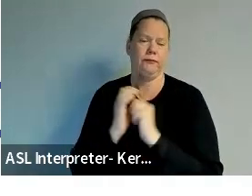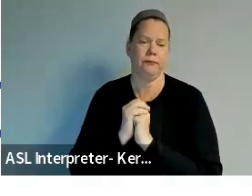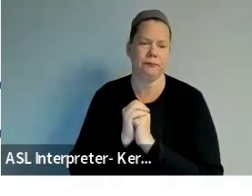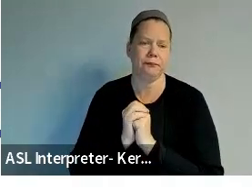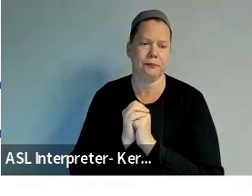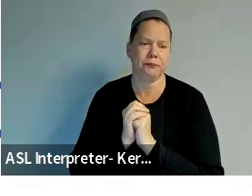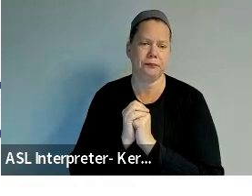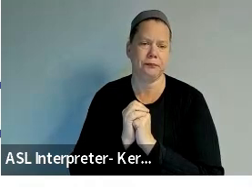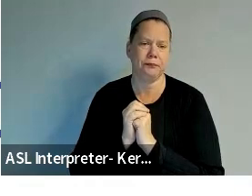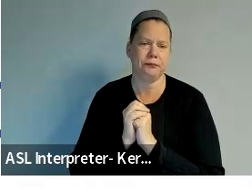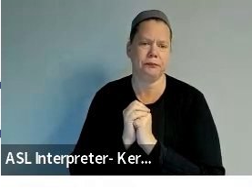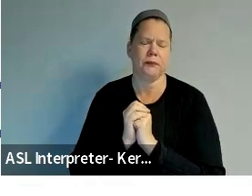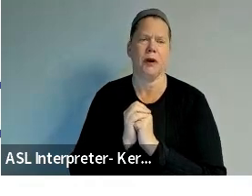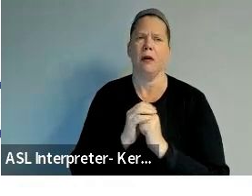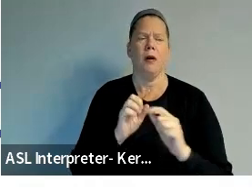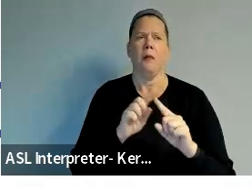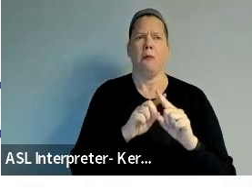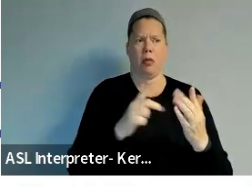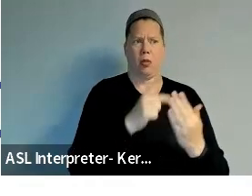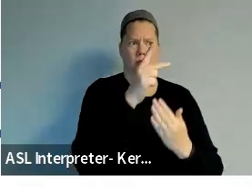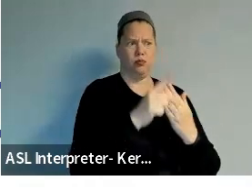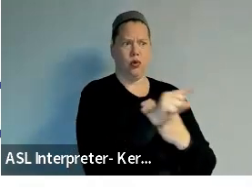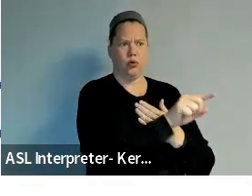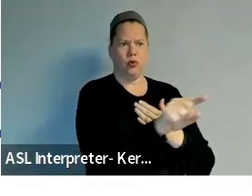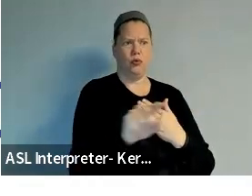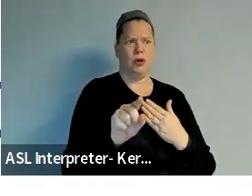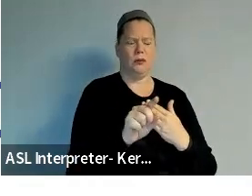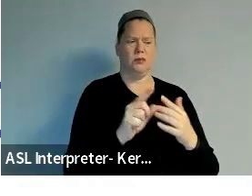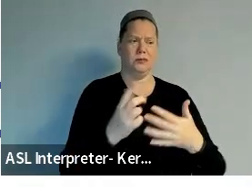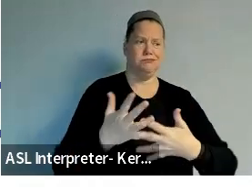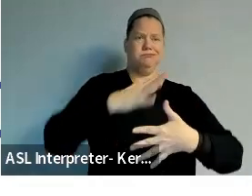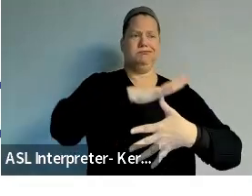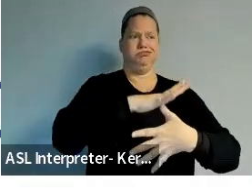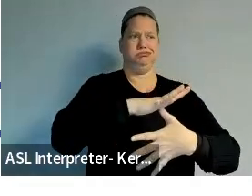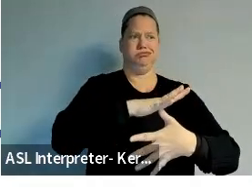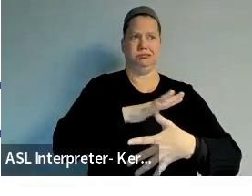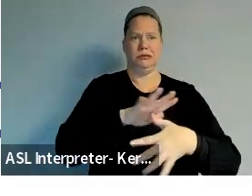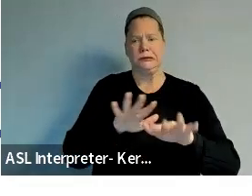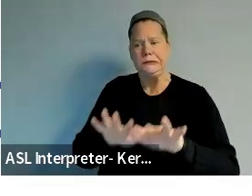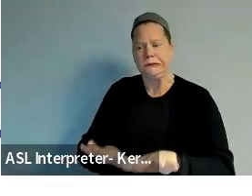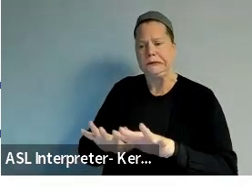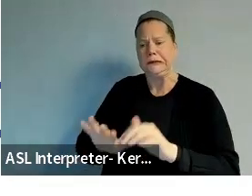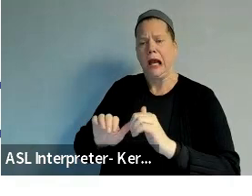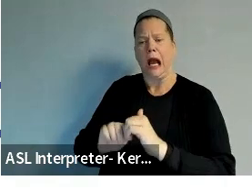emphasizing the de-escalation and the use of restraints as the last resort,